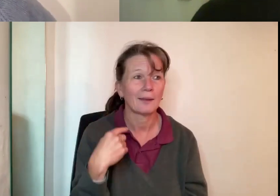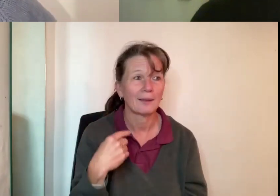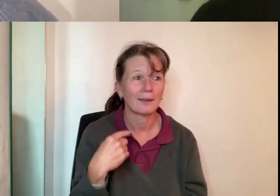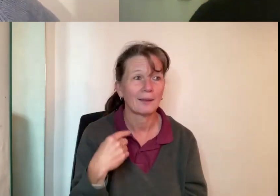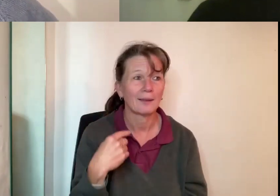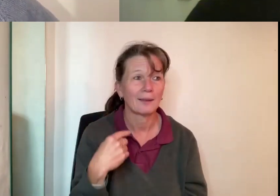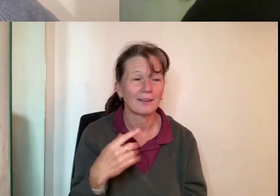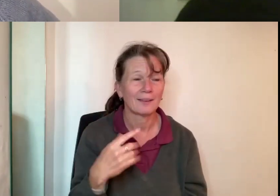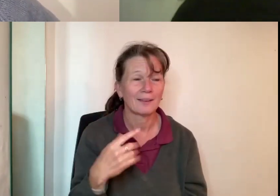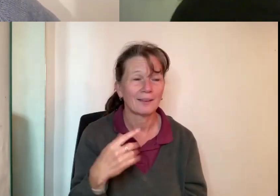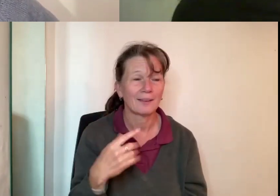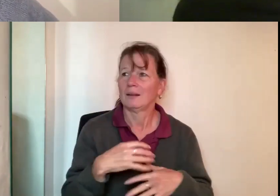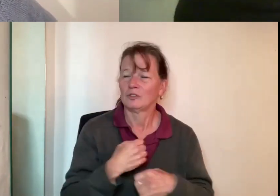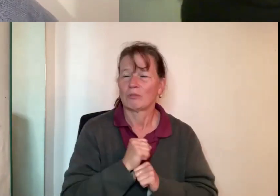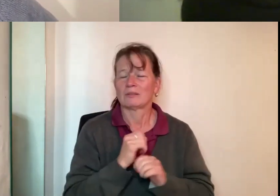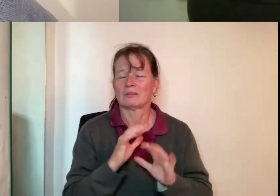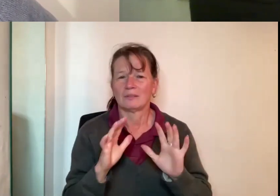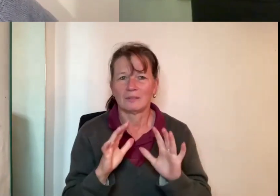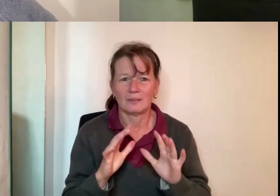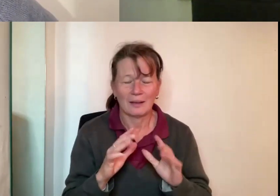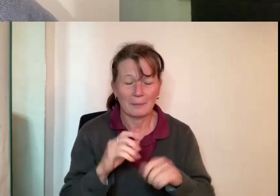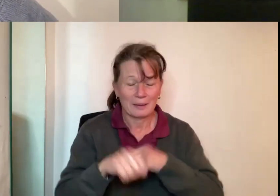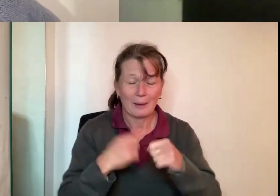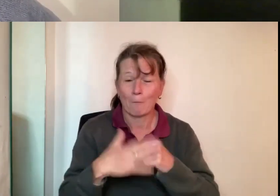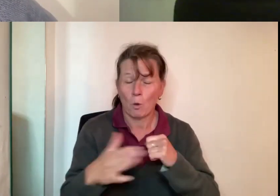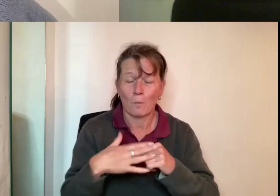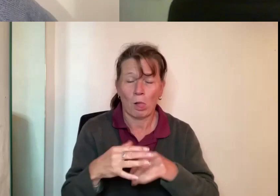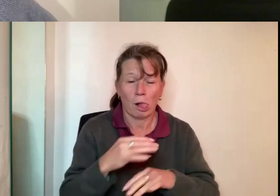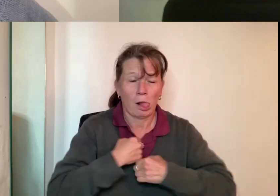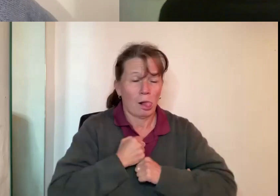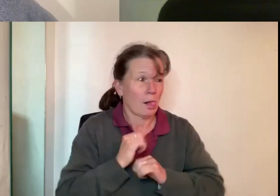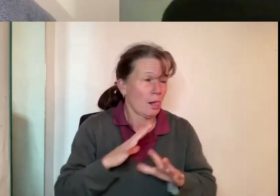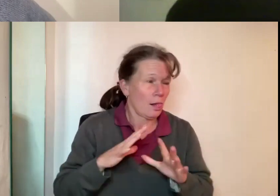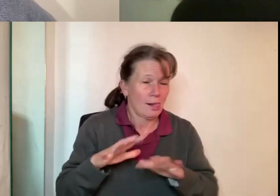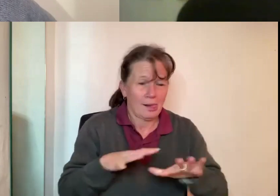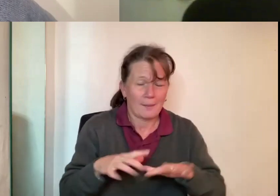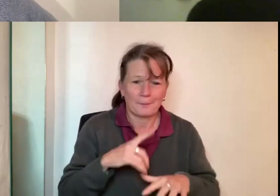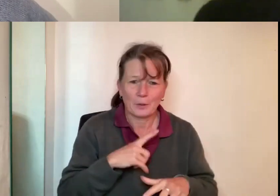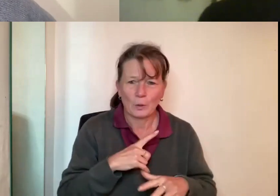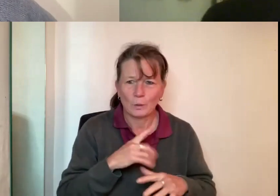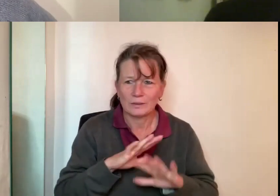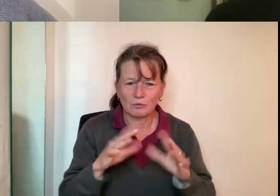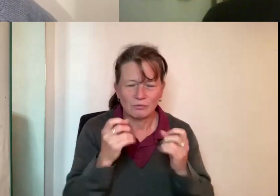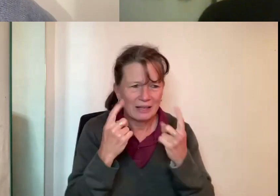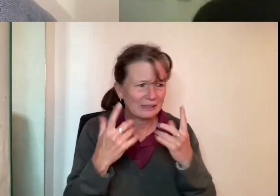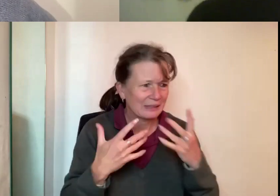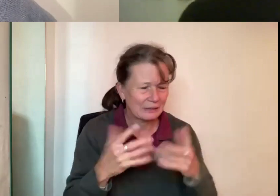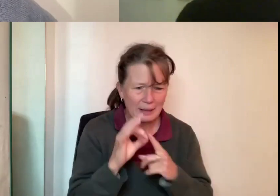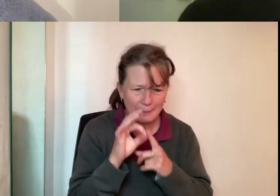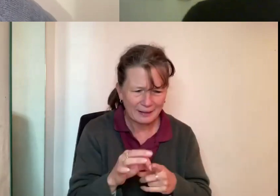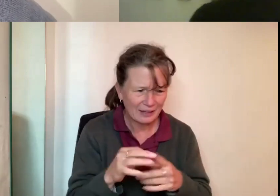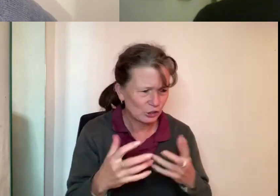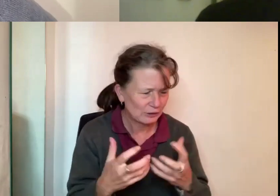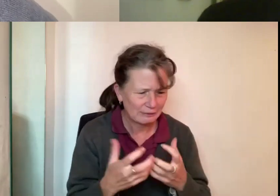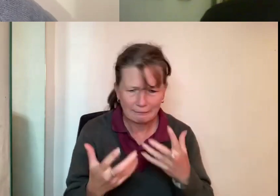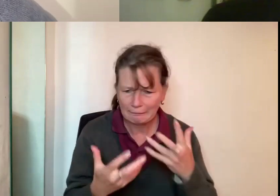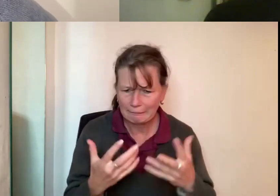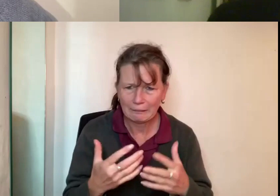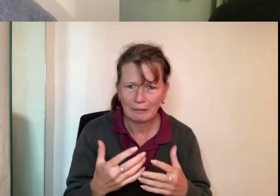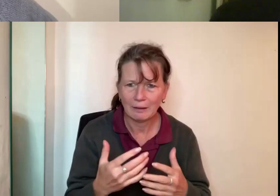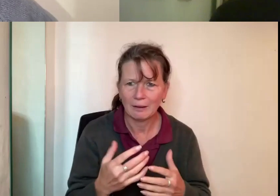and dramatic. It only got more fraught and dramatic because we didn't do our sharing because it was an application to share work in a festival in